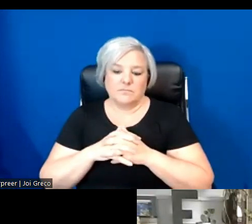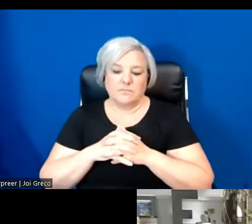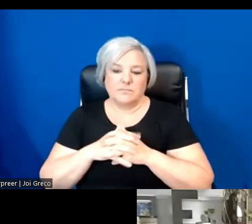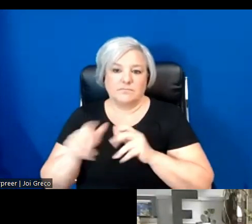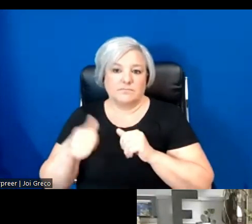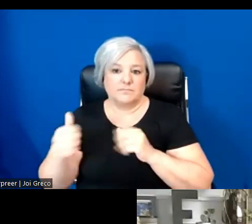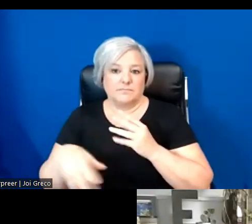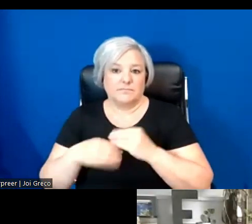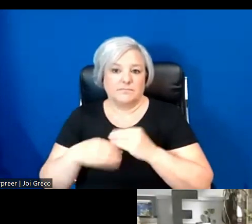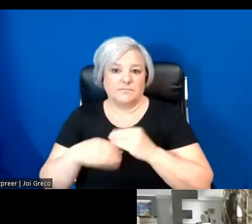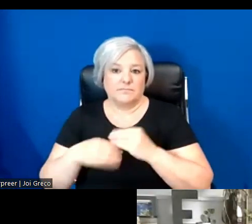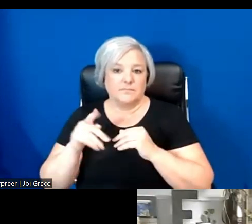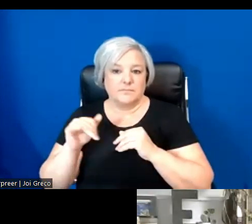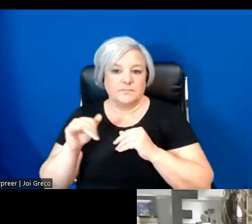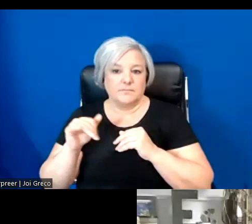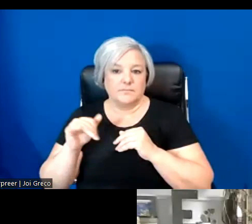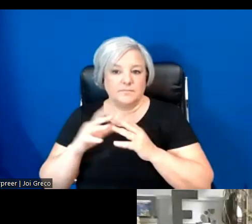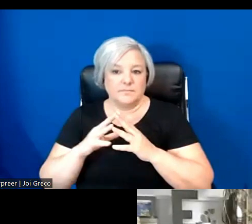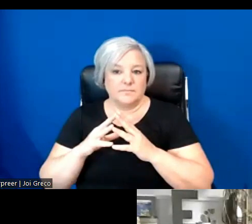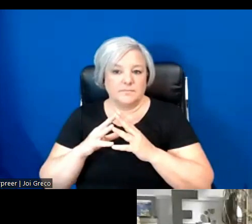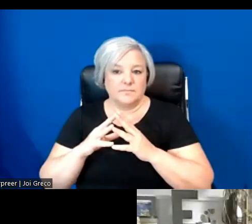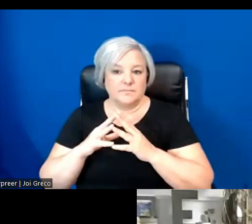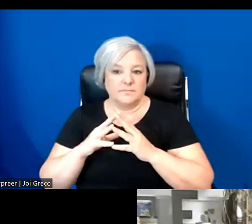Anybody like to add on to Pat's point?